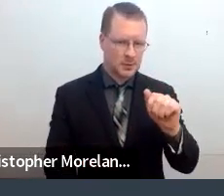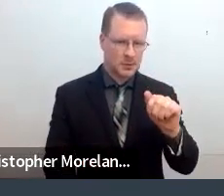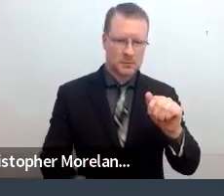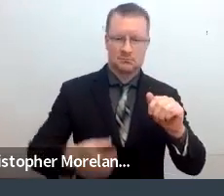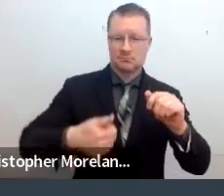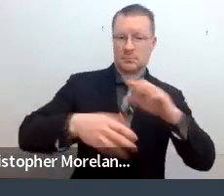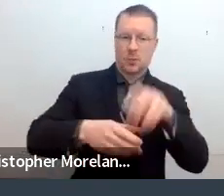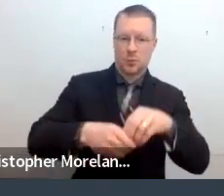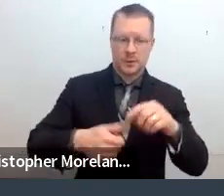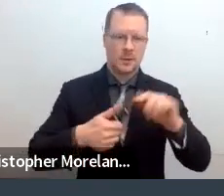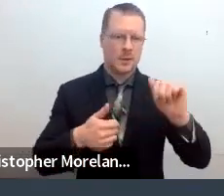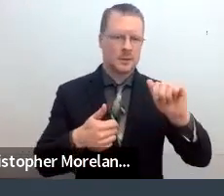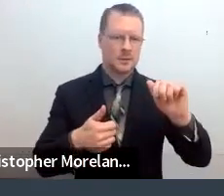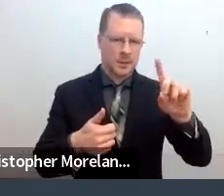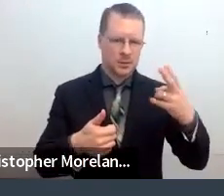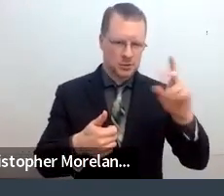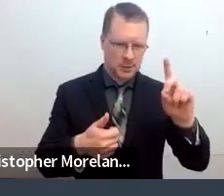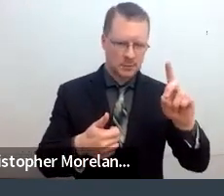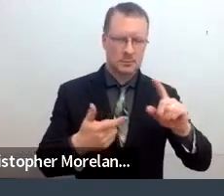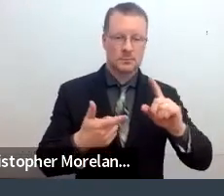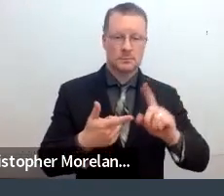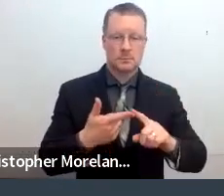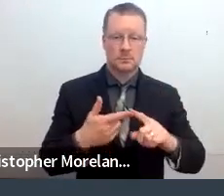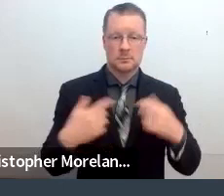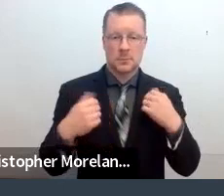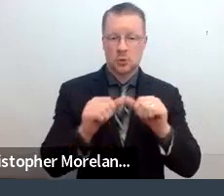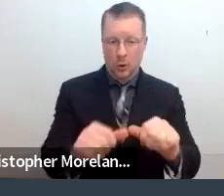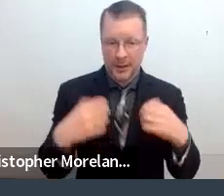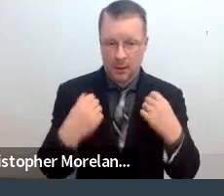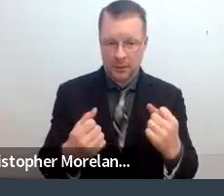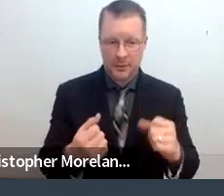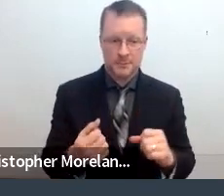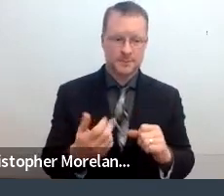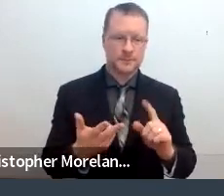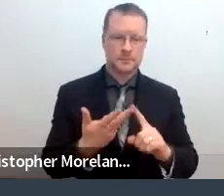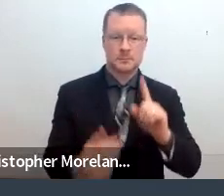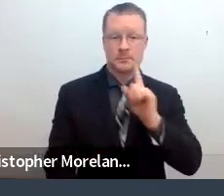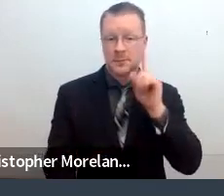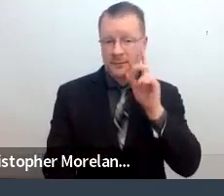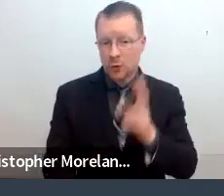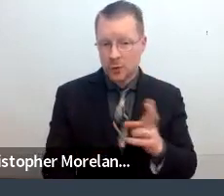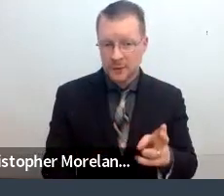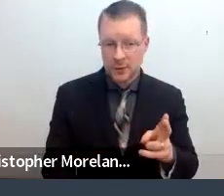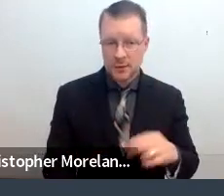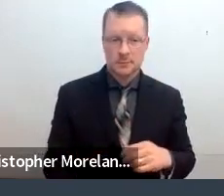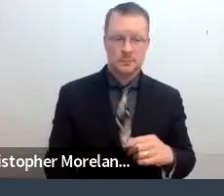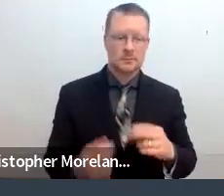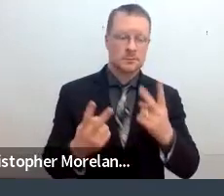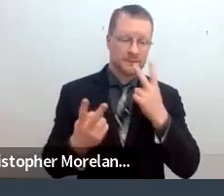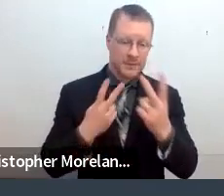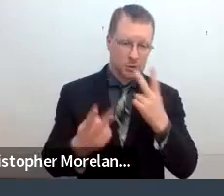an opportunity to choose from 8 different categories: ADHD, chronic